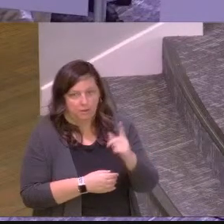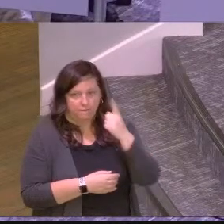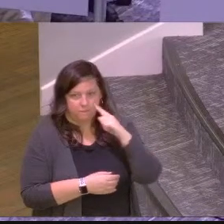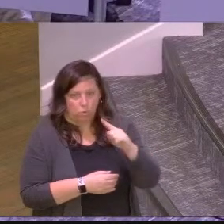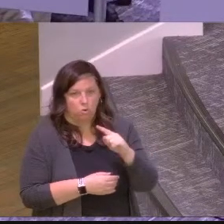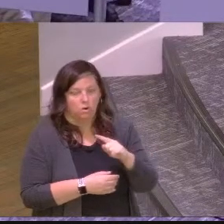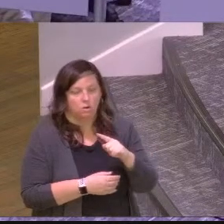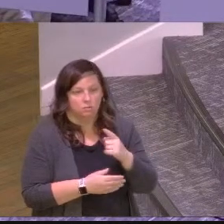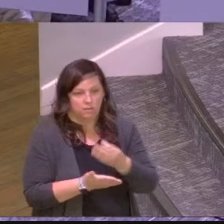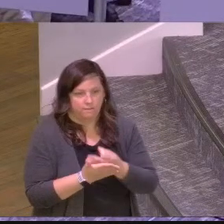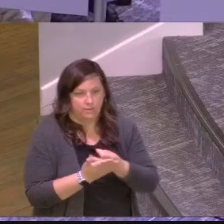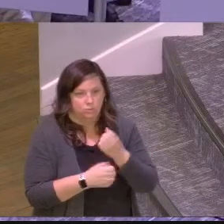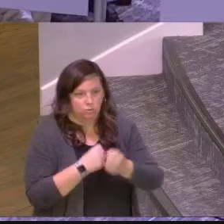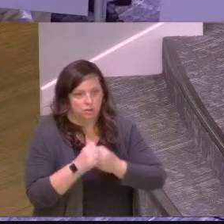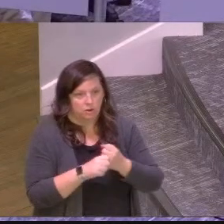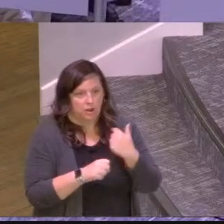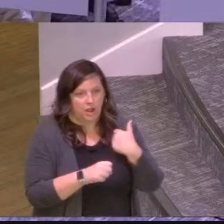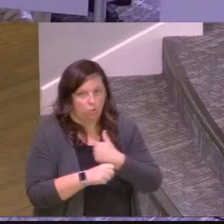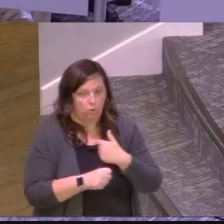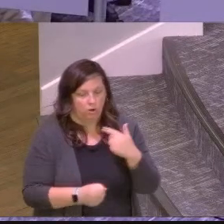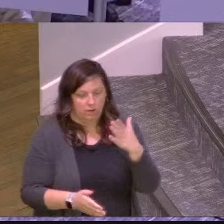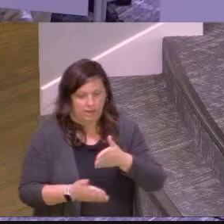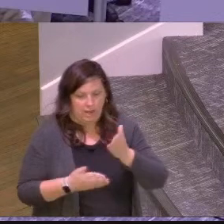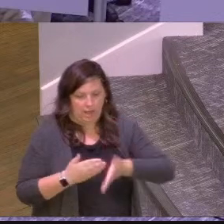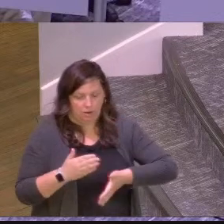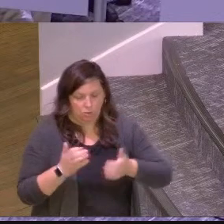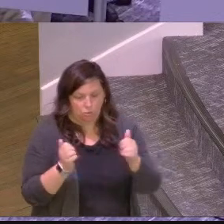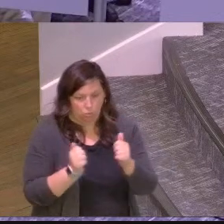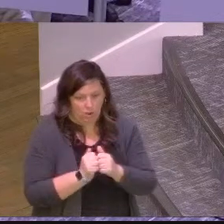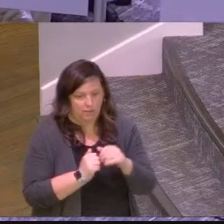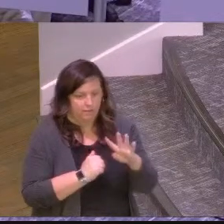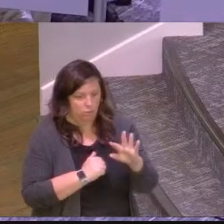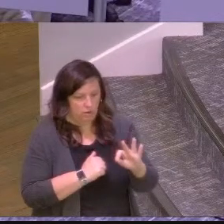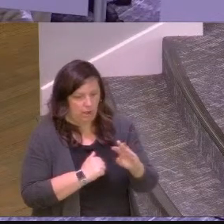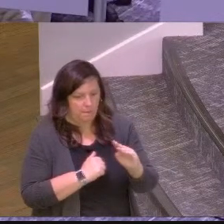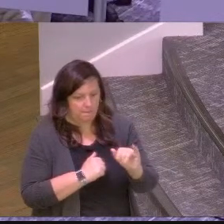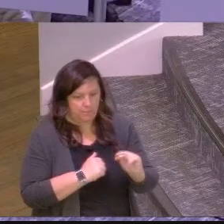ending fund balance of $49 million. So this is a balanced budget.